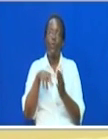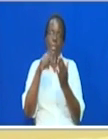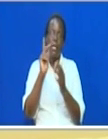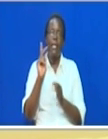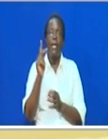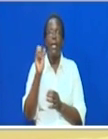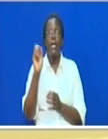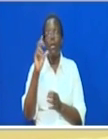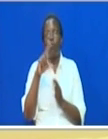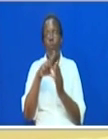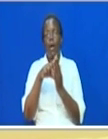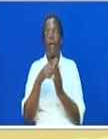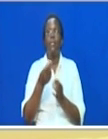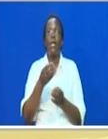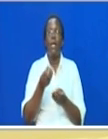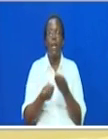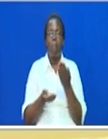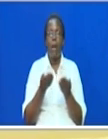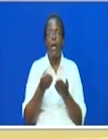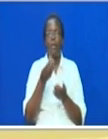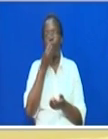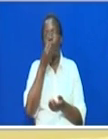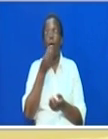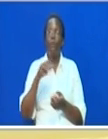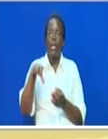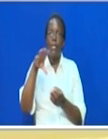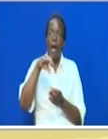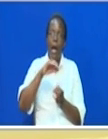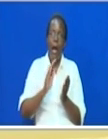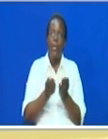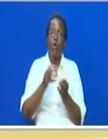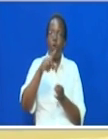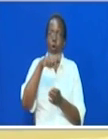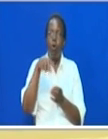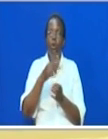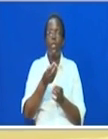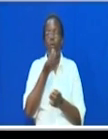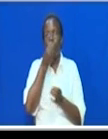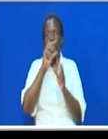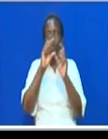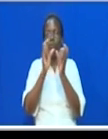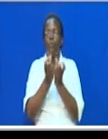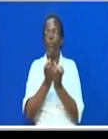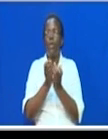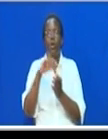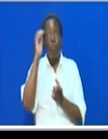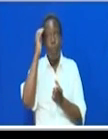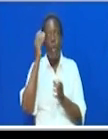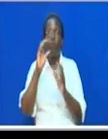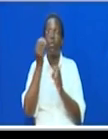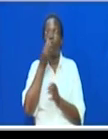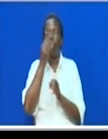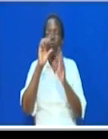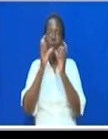diet. A balanced diet is a meal containing all the food groups. We know of the food groups. We have